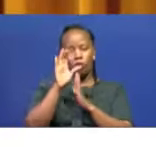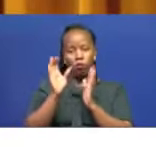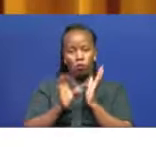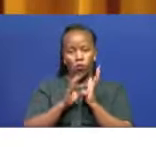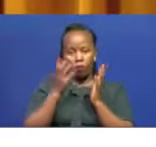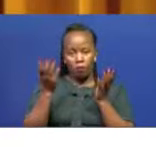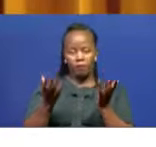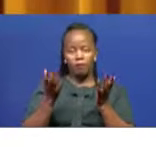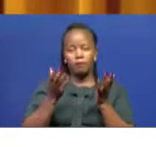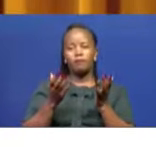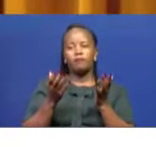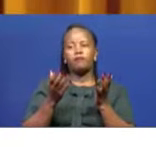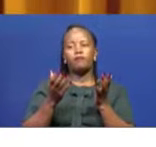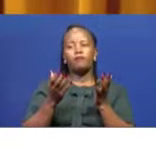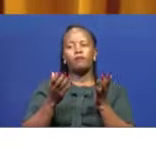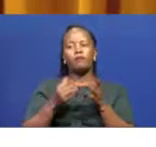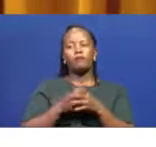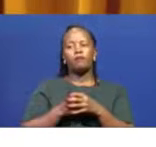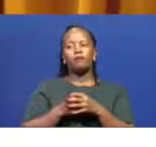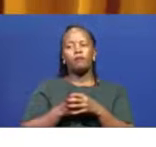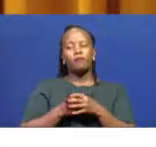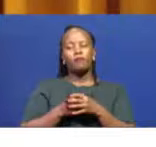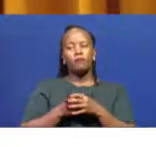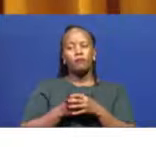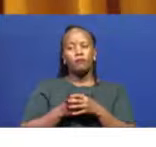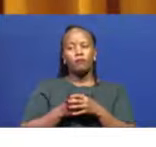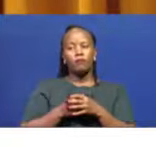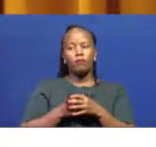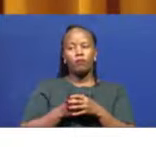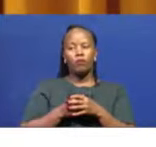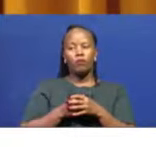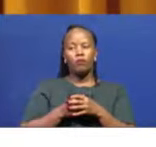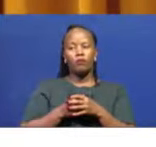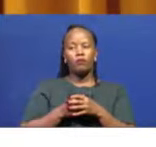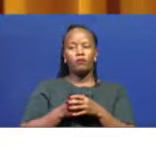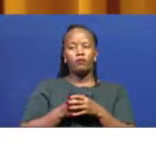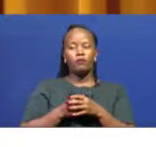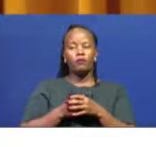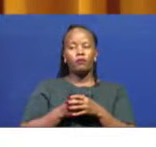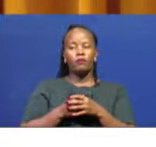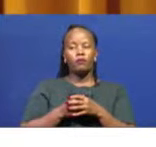on a normal one, which was most